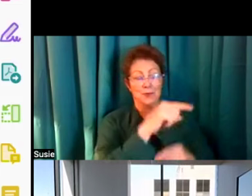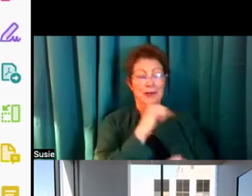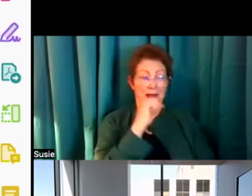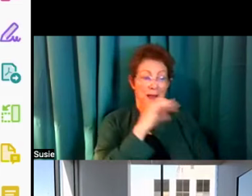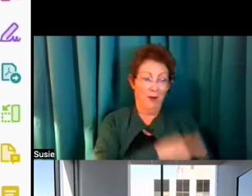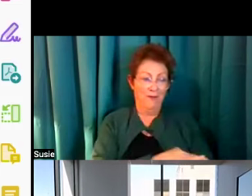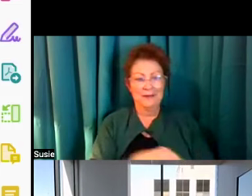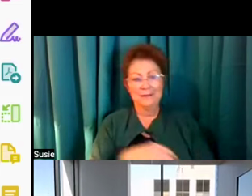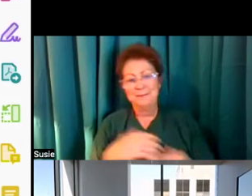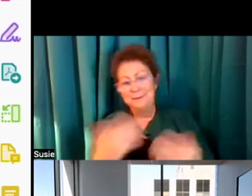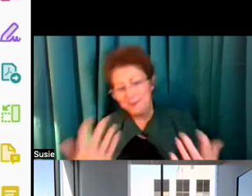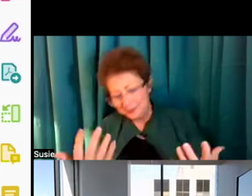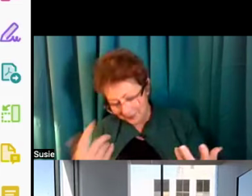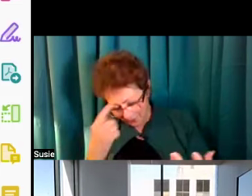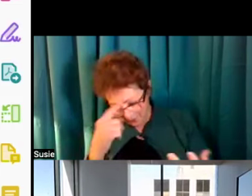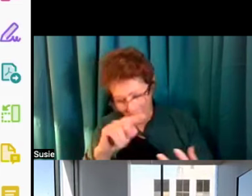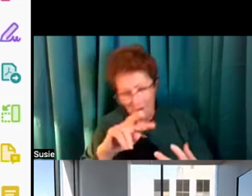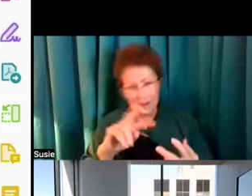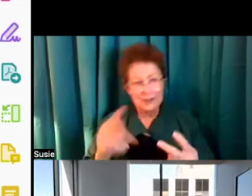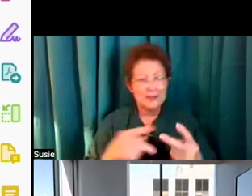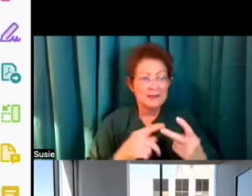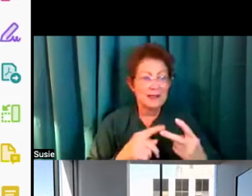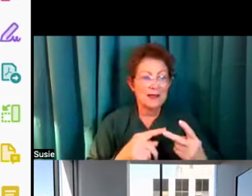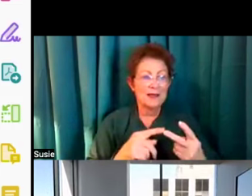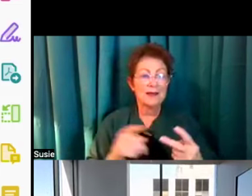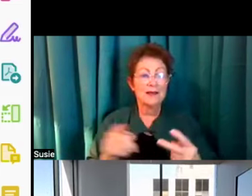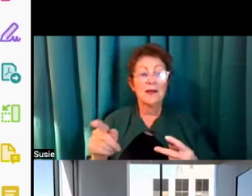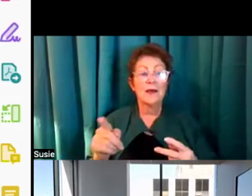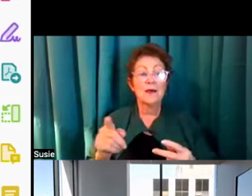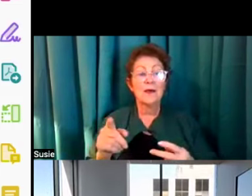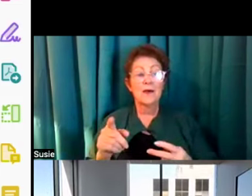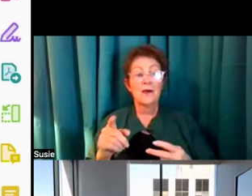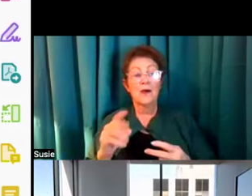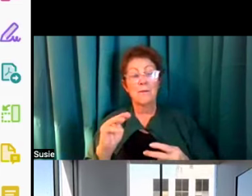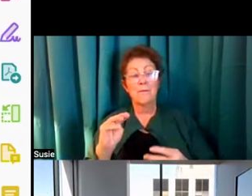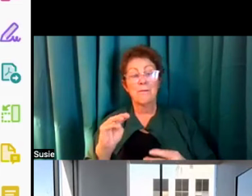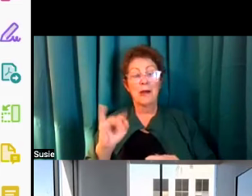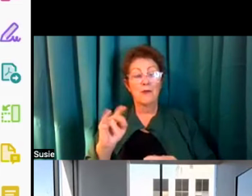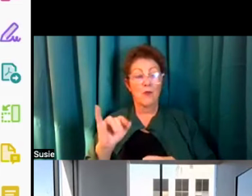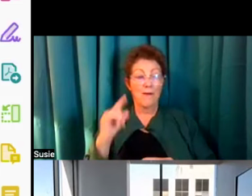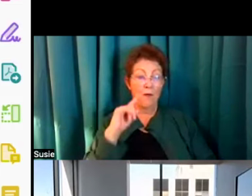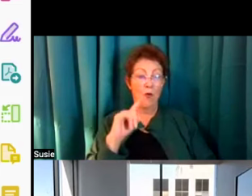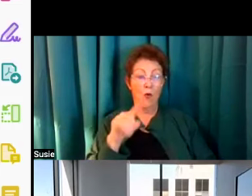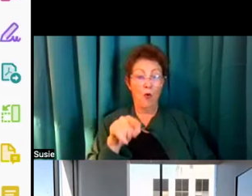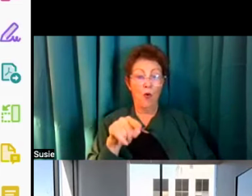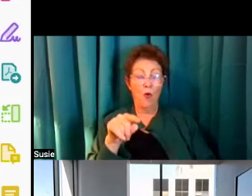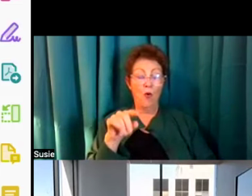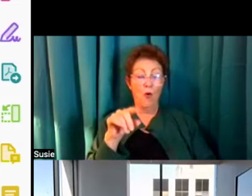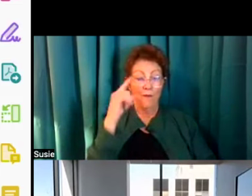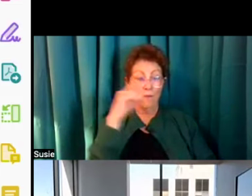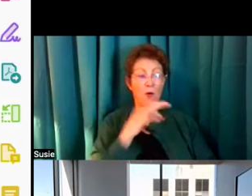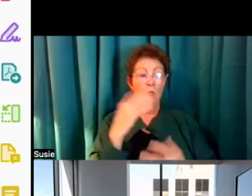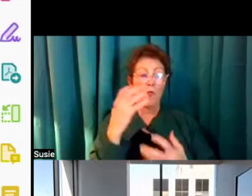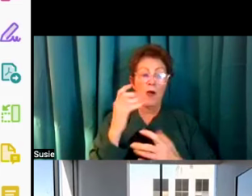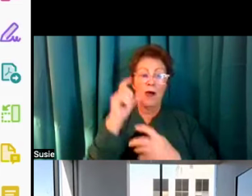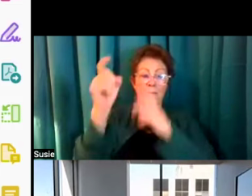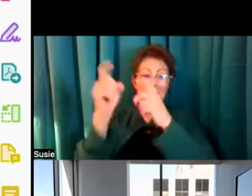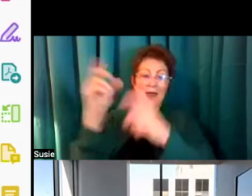And so second example, a nonprofit owns a minority interest in for-profit and wants to apply for grant funds and just give it